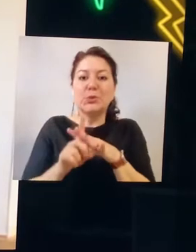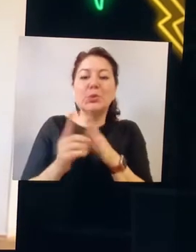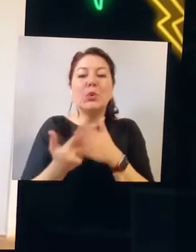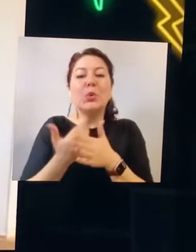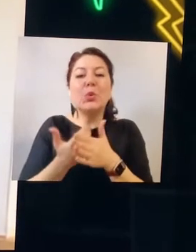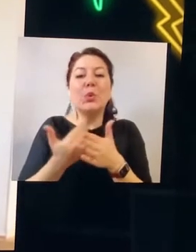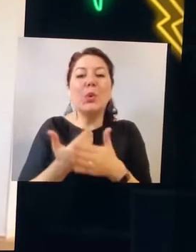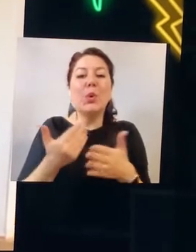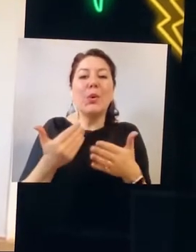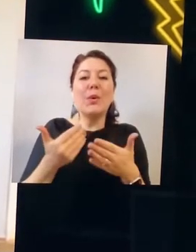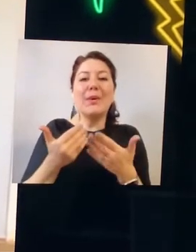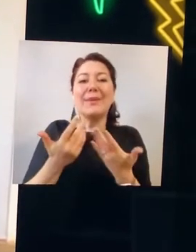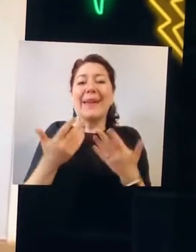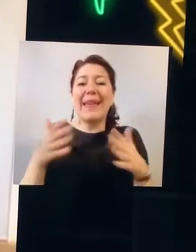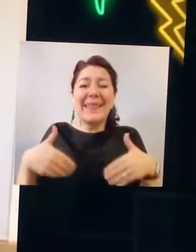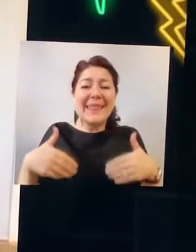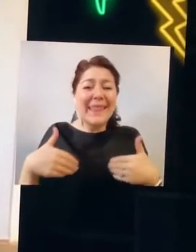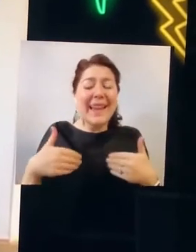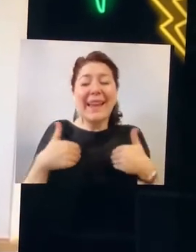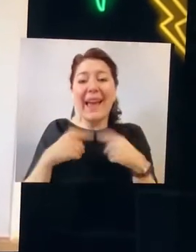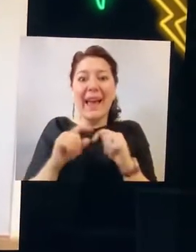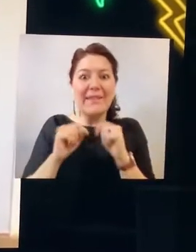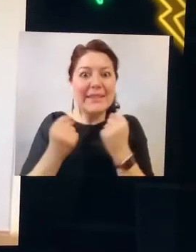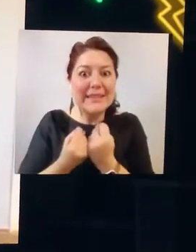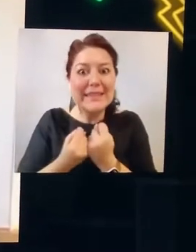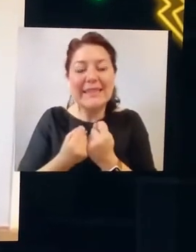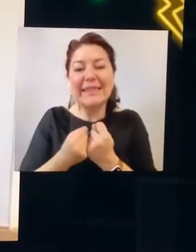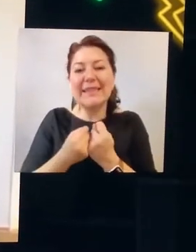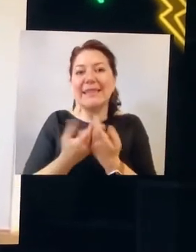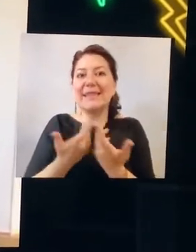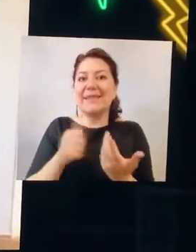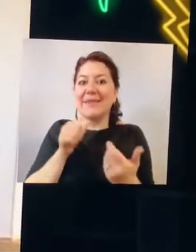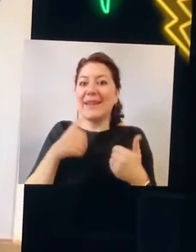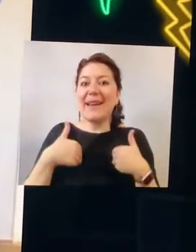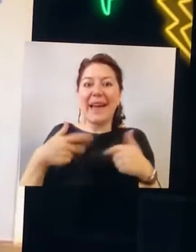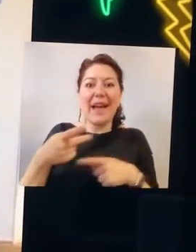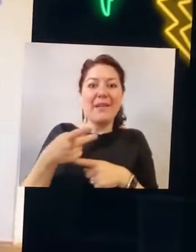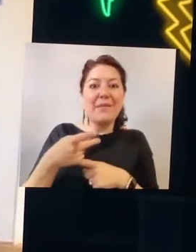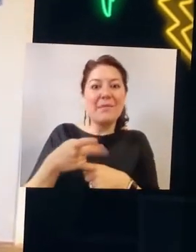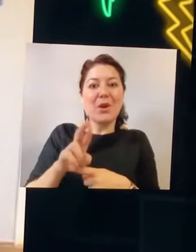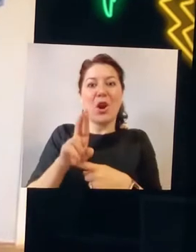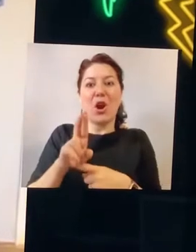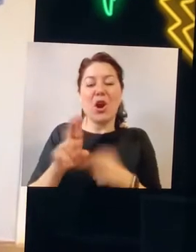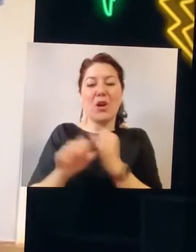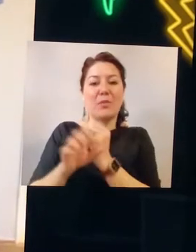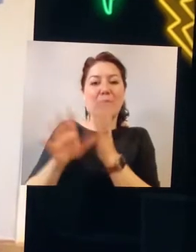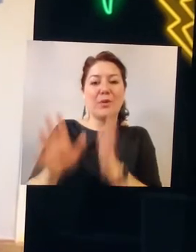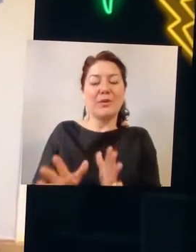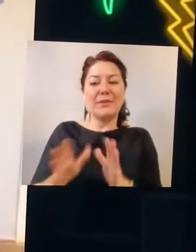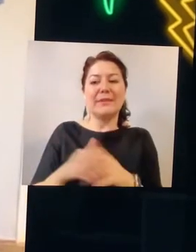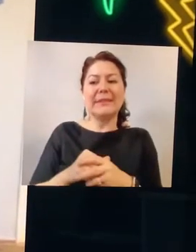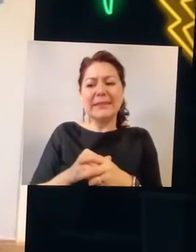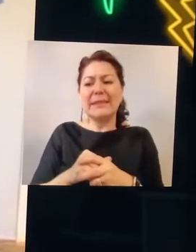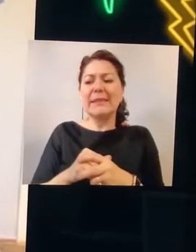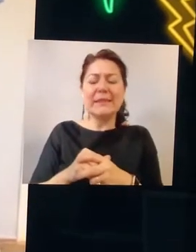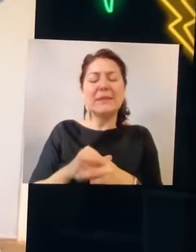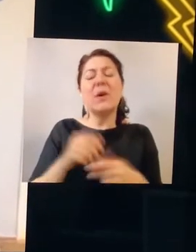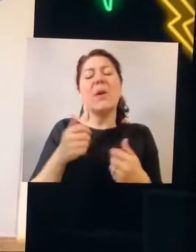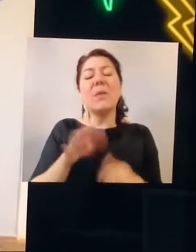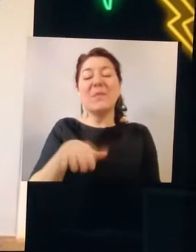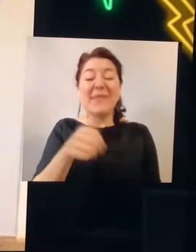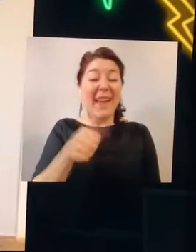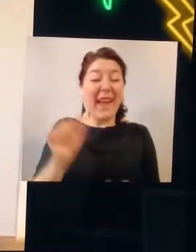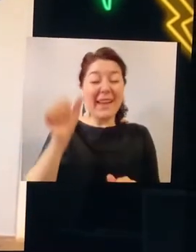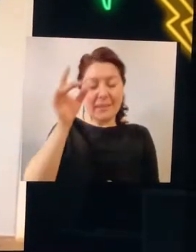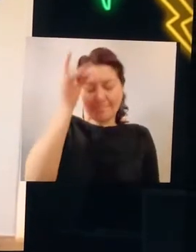thought, but they're getting to it. So for them, what is a memorable pitch in your mind, and what advice